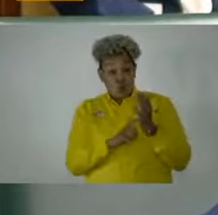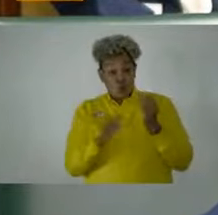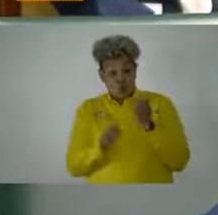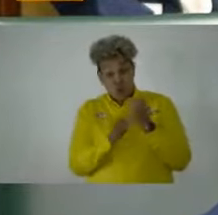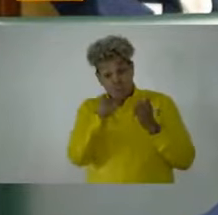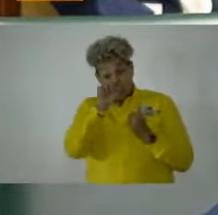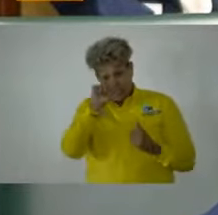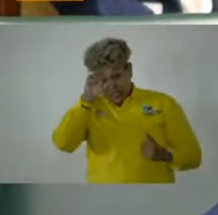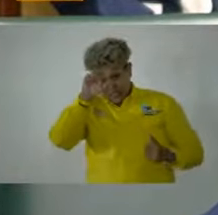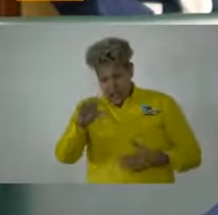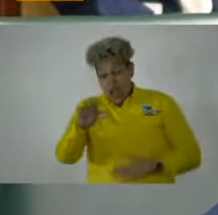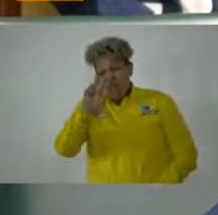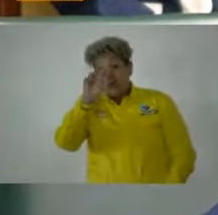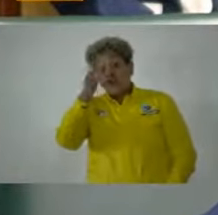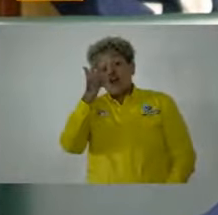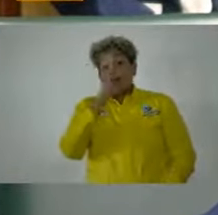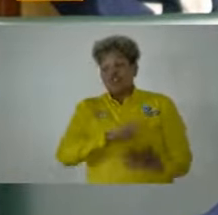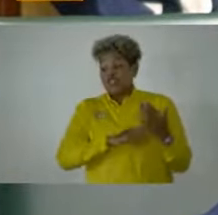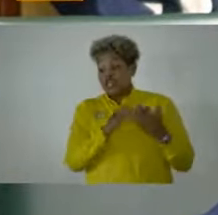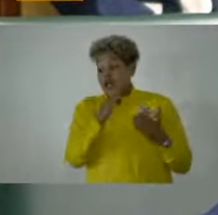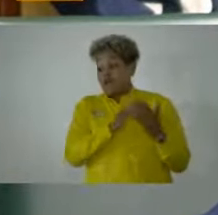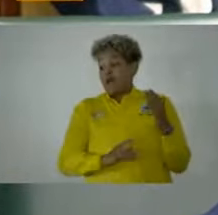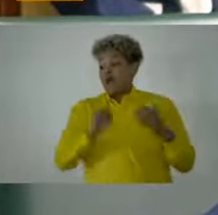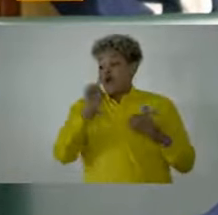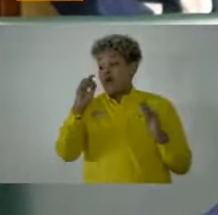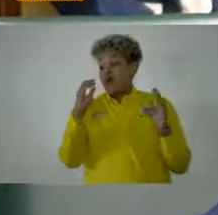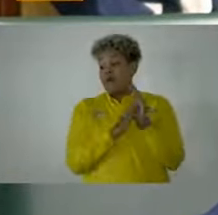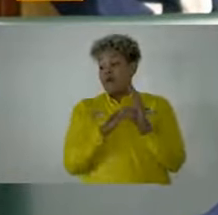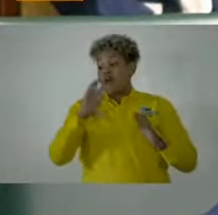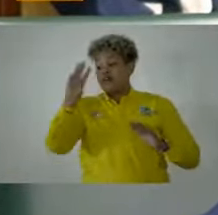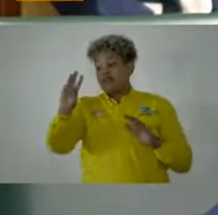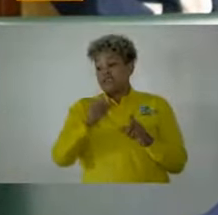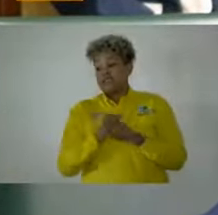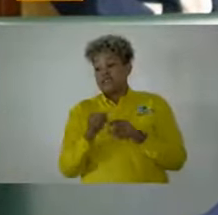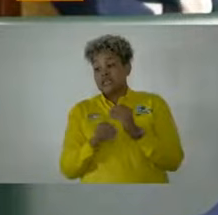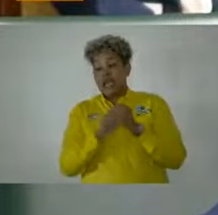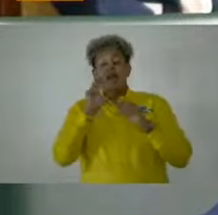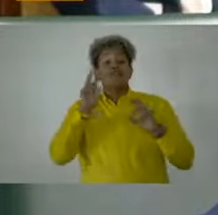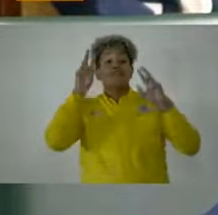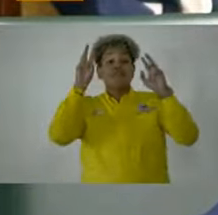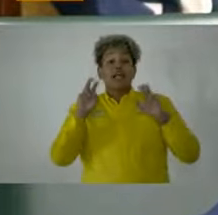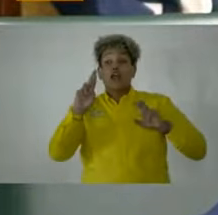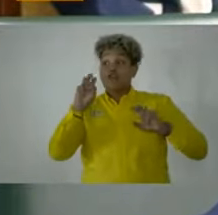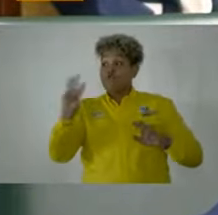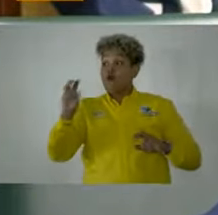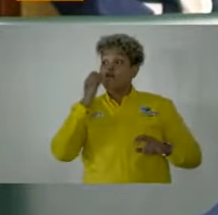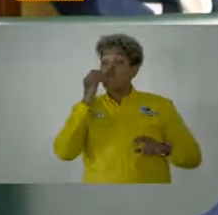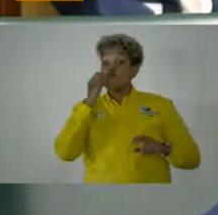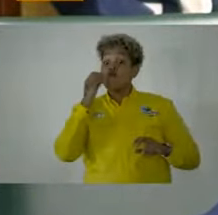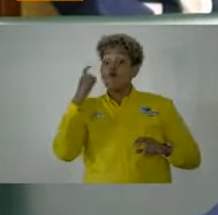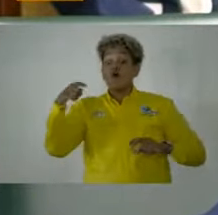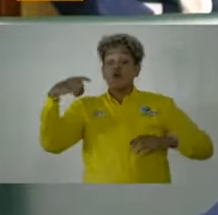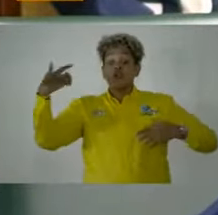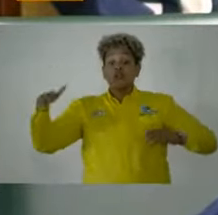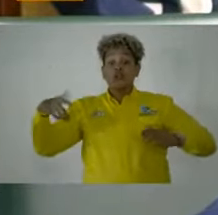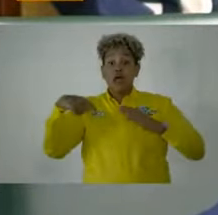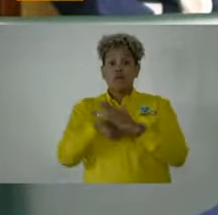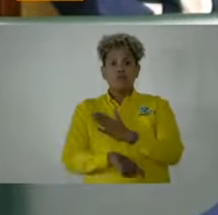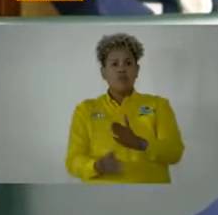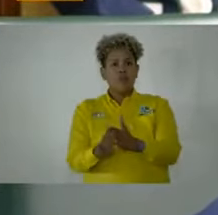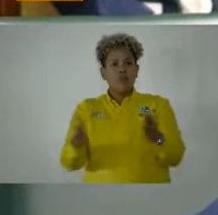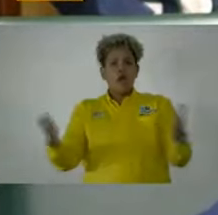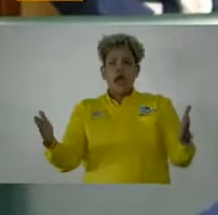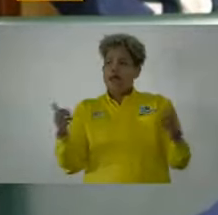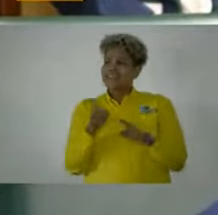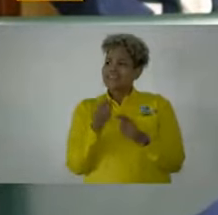GCT Act, Third Schedule, Part 1, Paragraph 6, the category of raw foodstuff is extremely wide